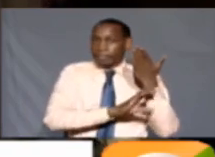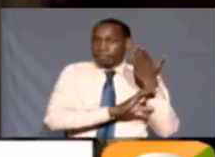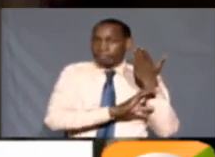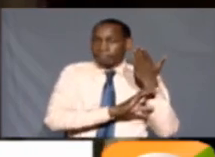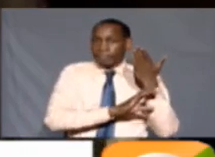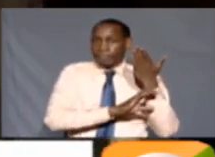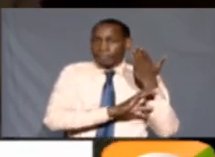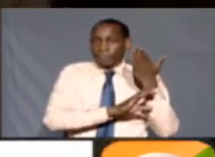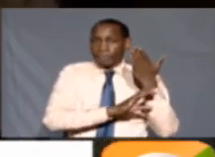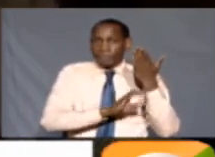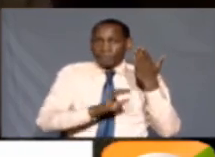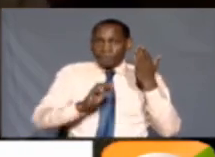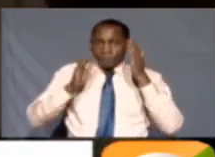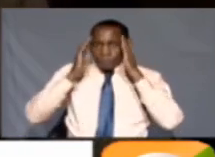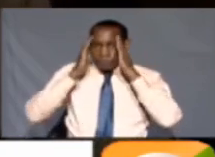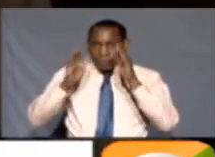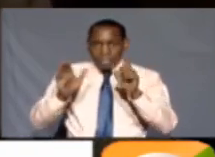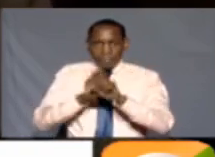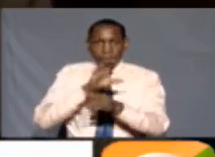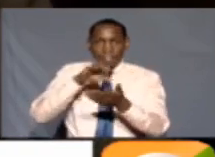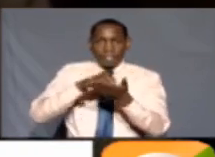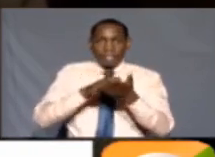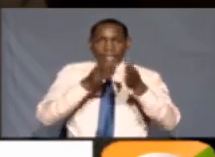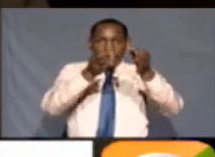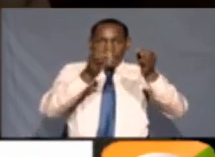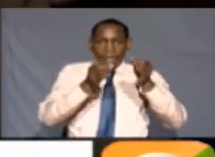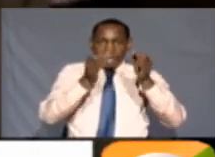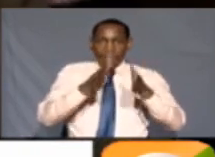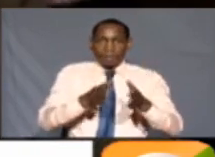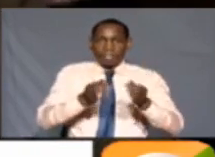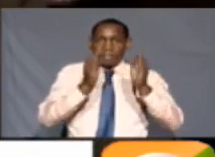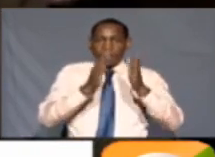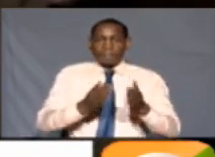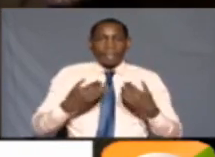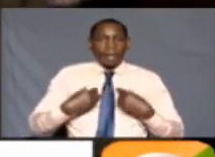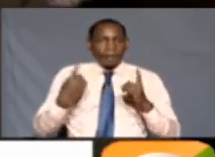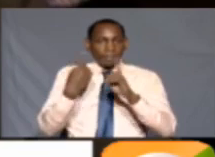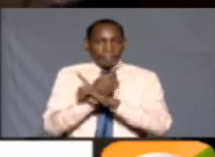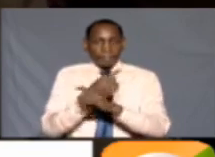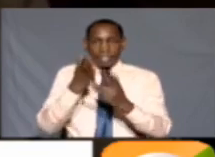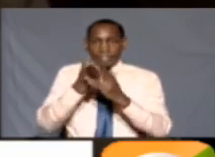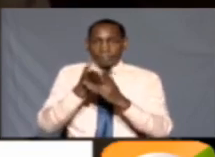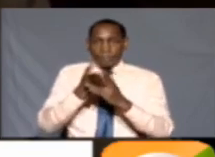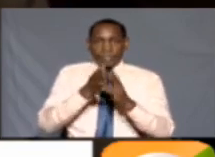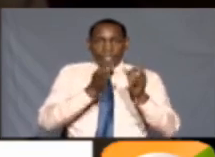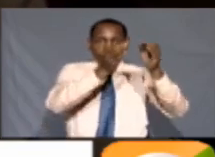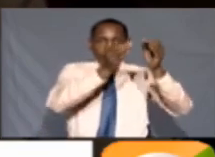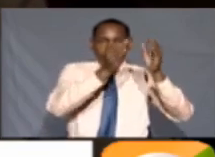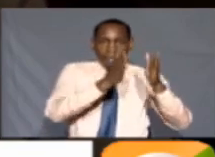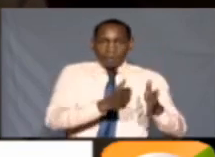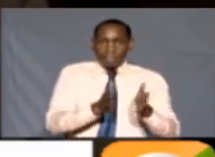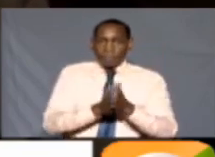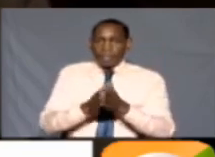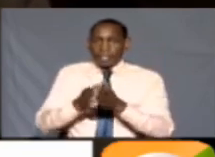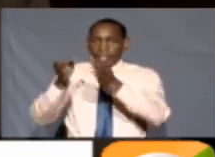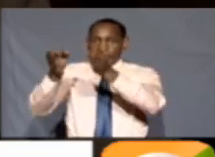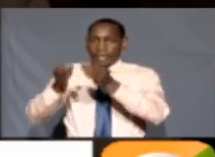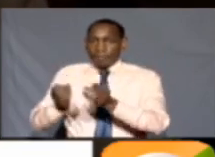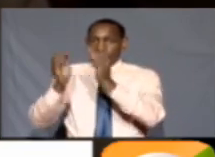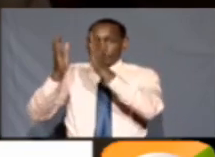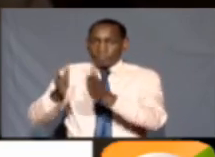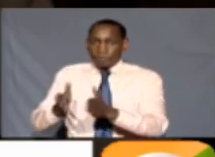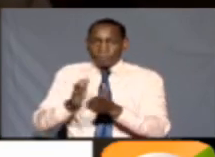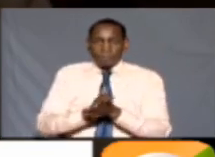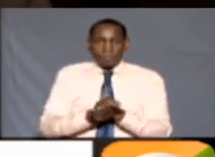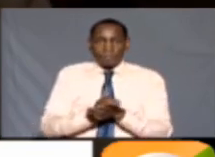the full cycle. Who's the accounting officer? Remember, there's a difference between the accountant and an accounting officer. The accounting officer